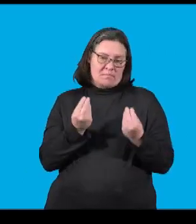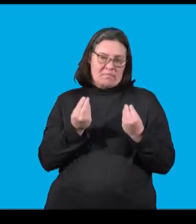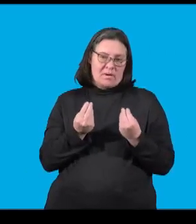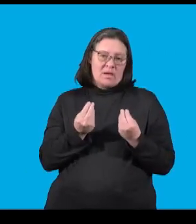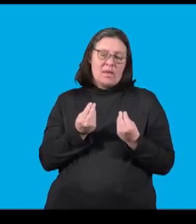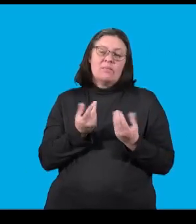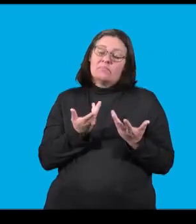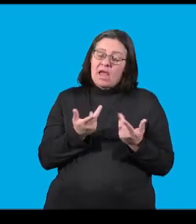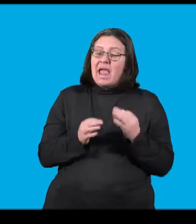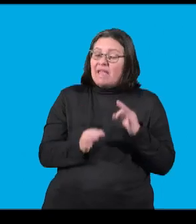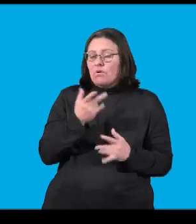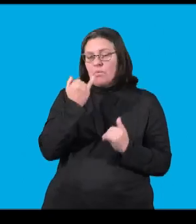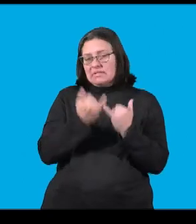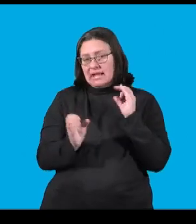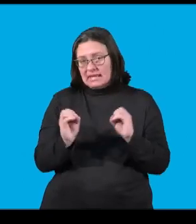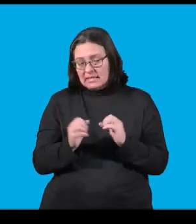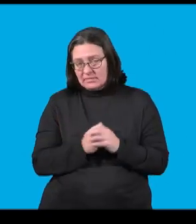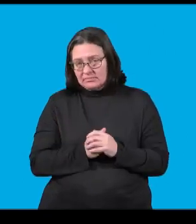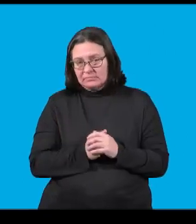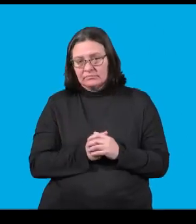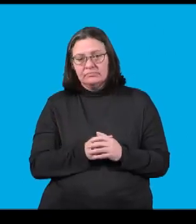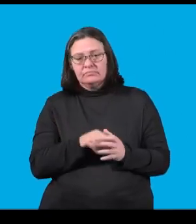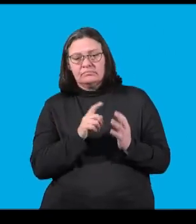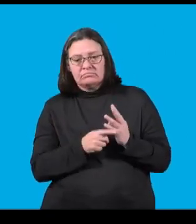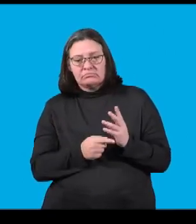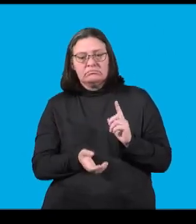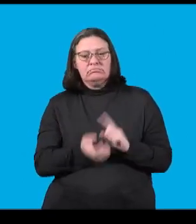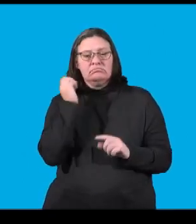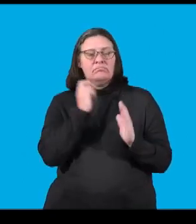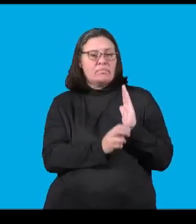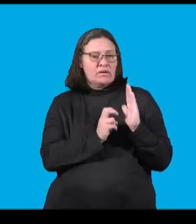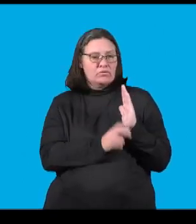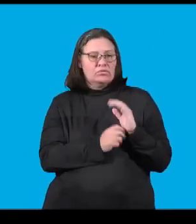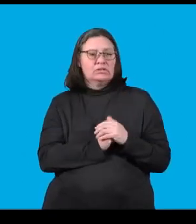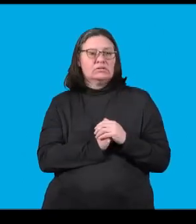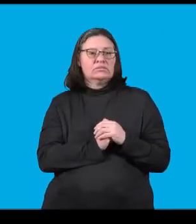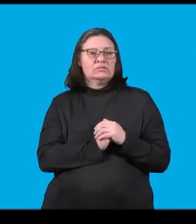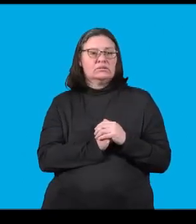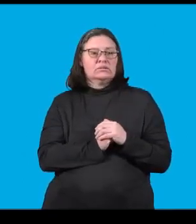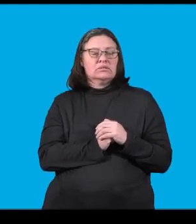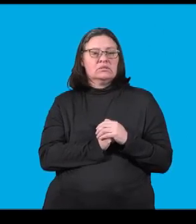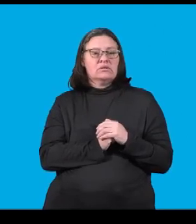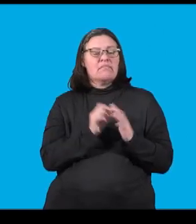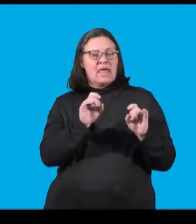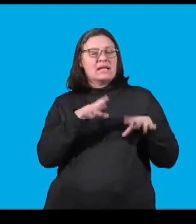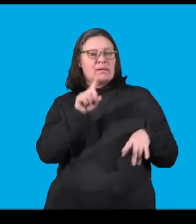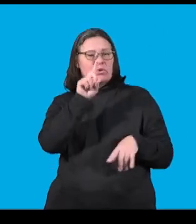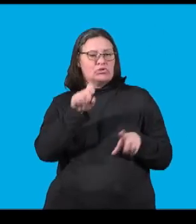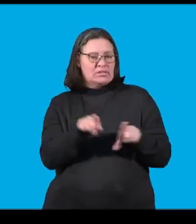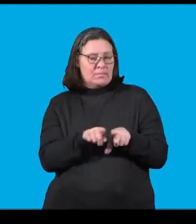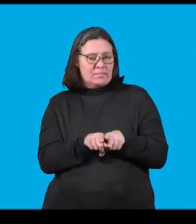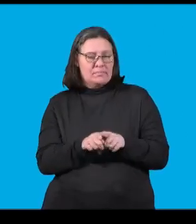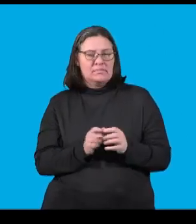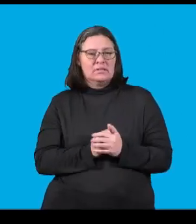here provided we haven't made any careless mistakes. Another question on deriving by rule. Okay, this one again, another exam